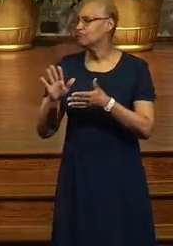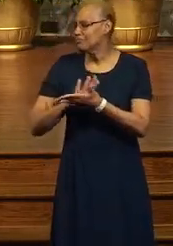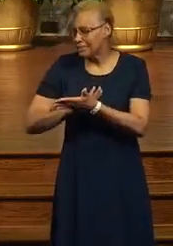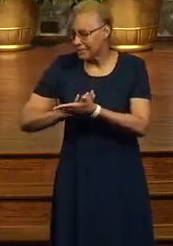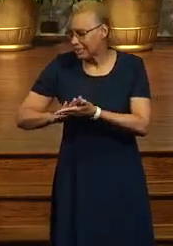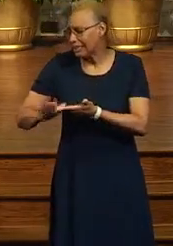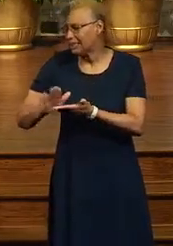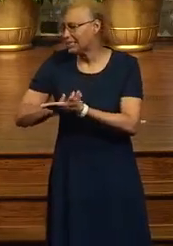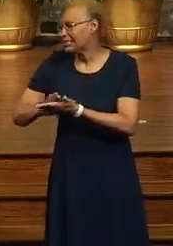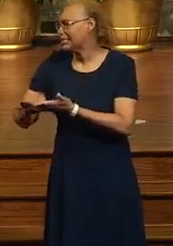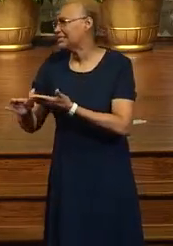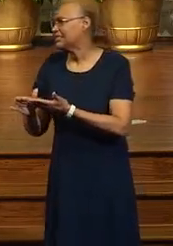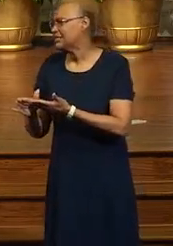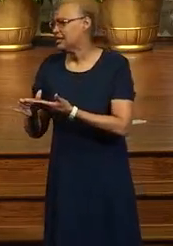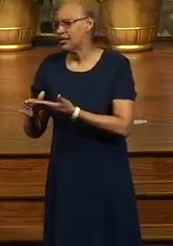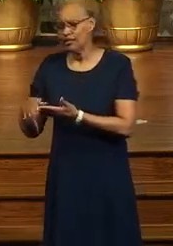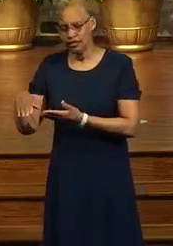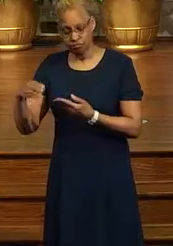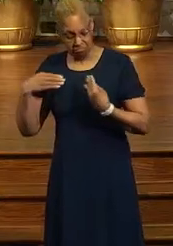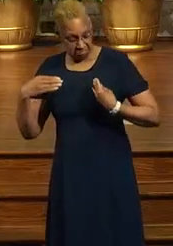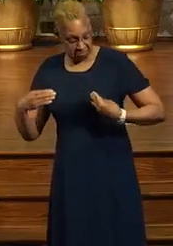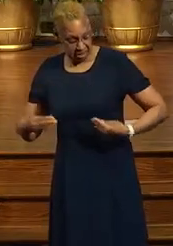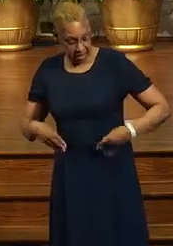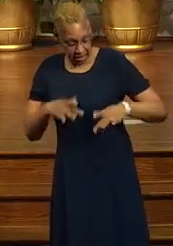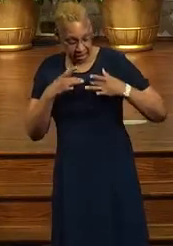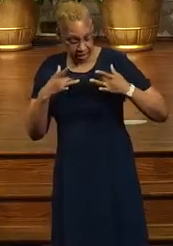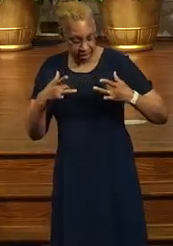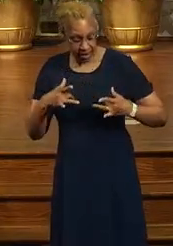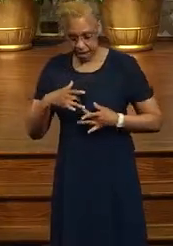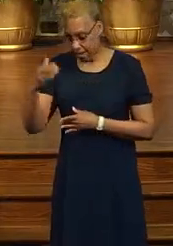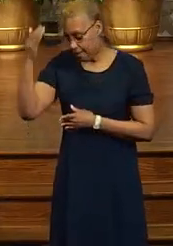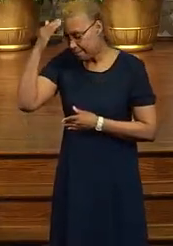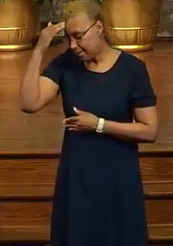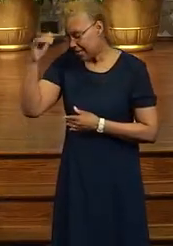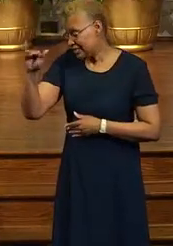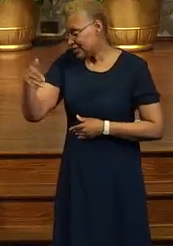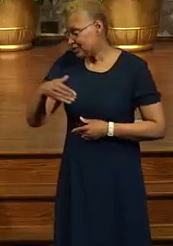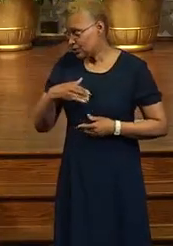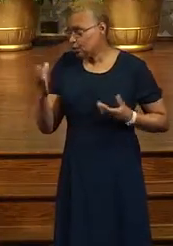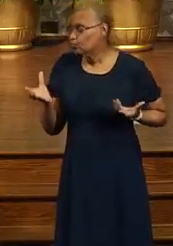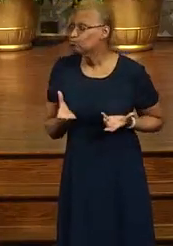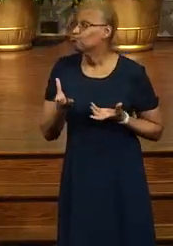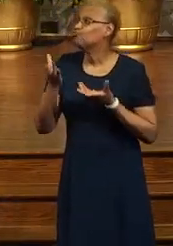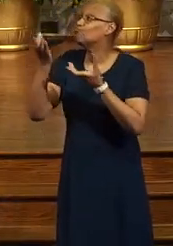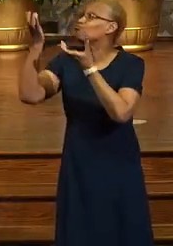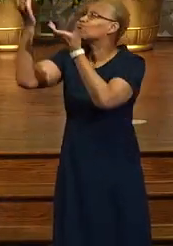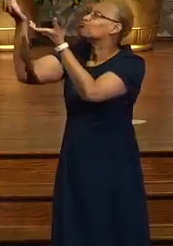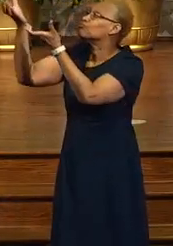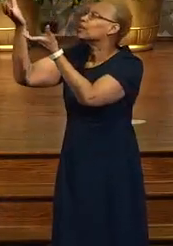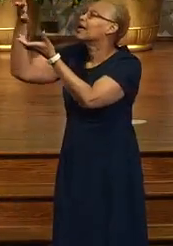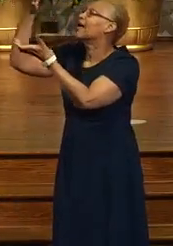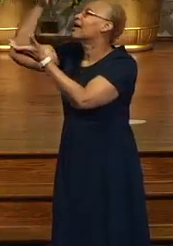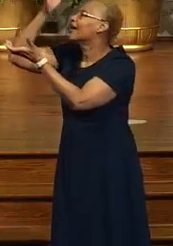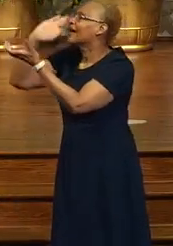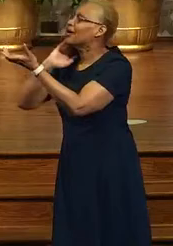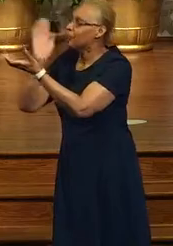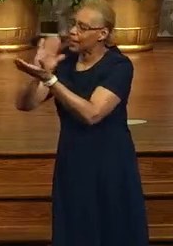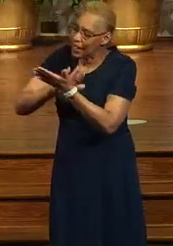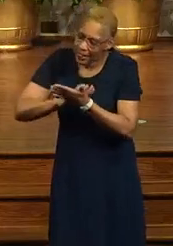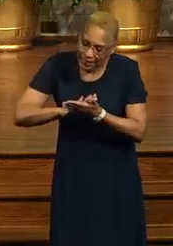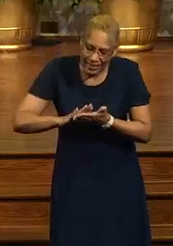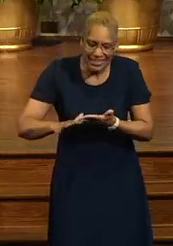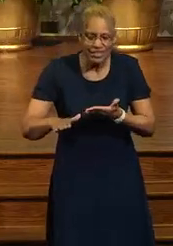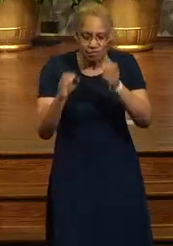Bring your body, your heart, your mind, and your soul. And God will clean you. He will bless